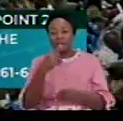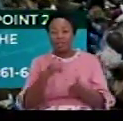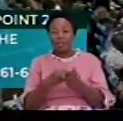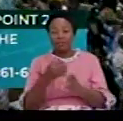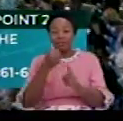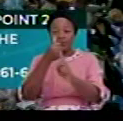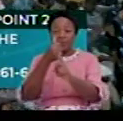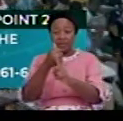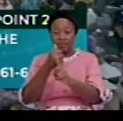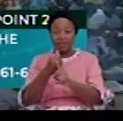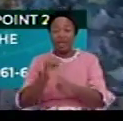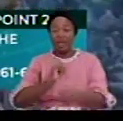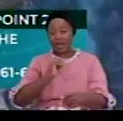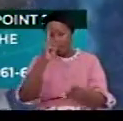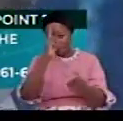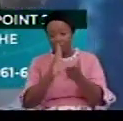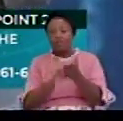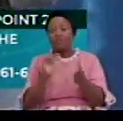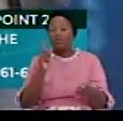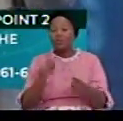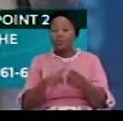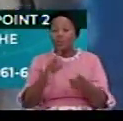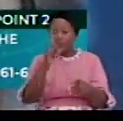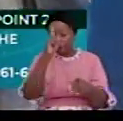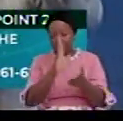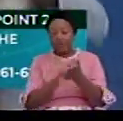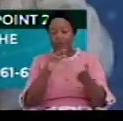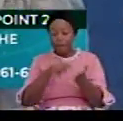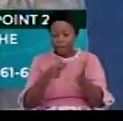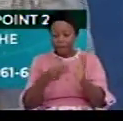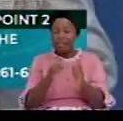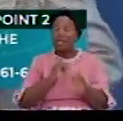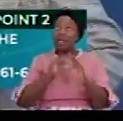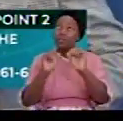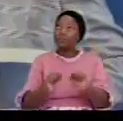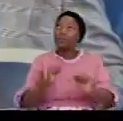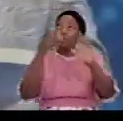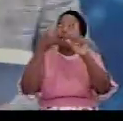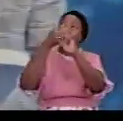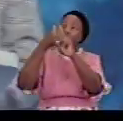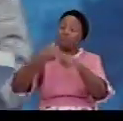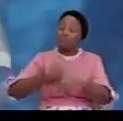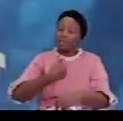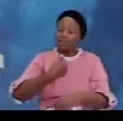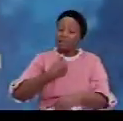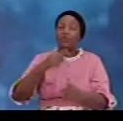To believe means I surrender myself completely unto Christ.